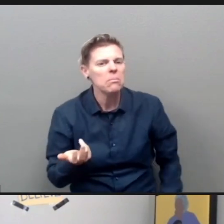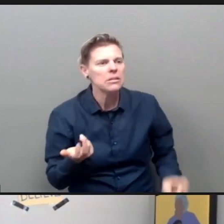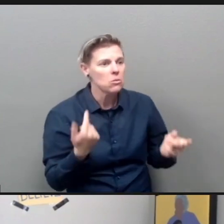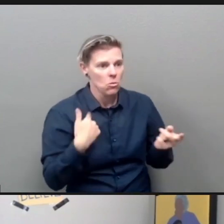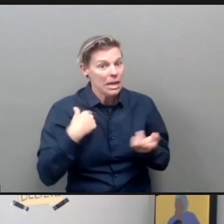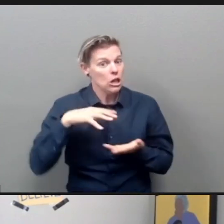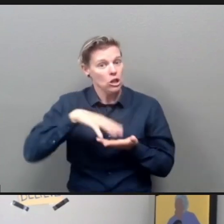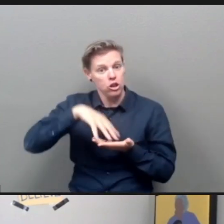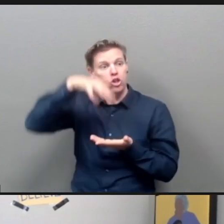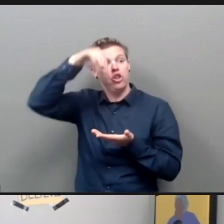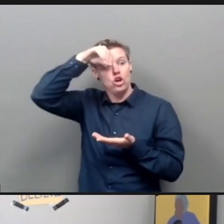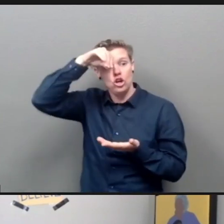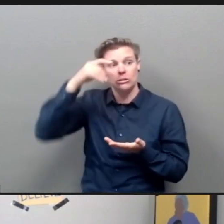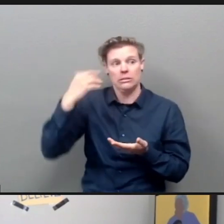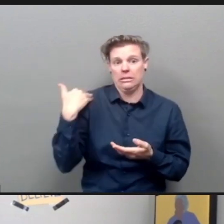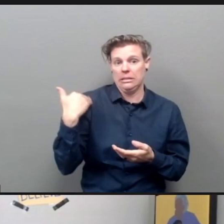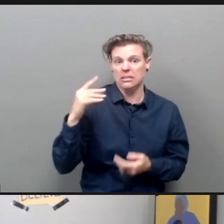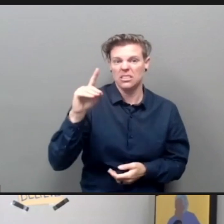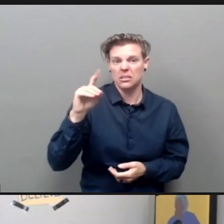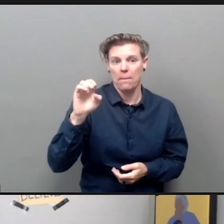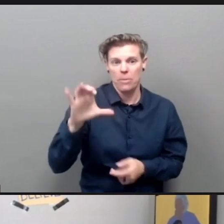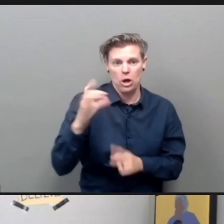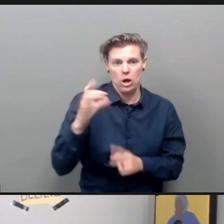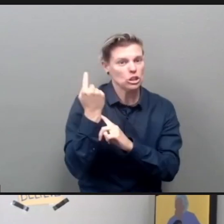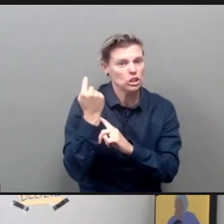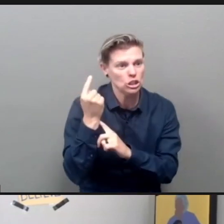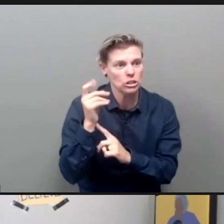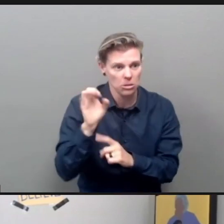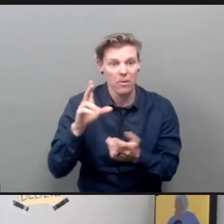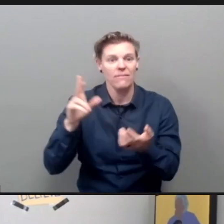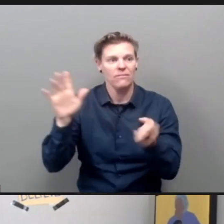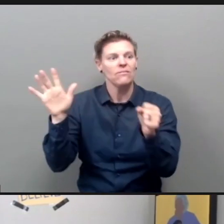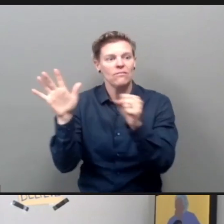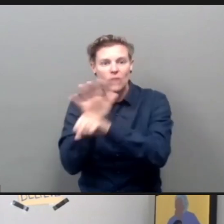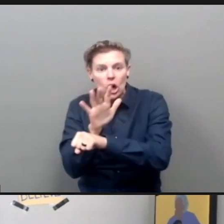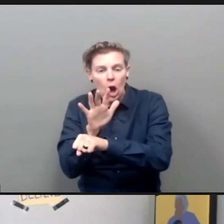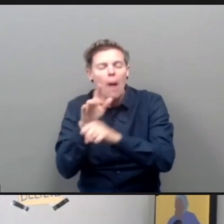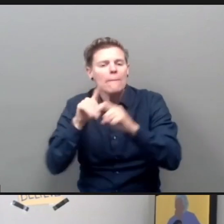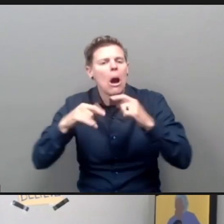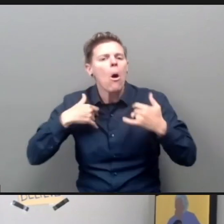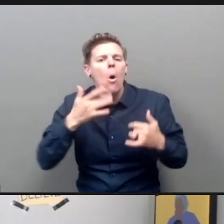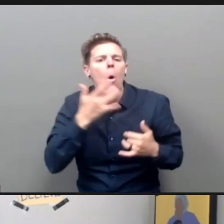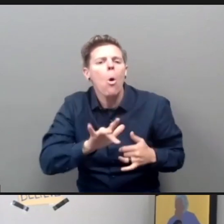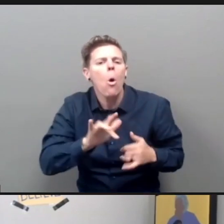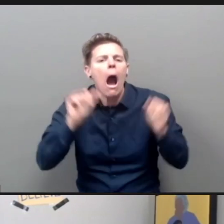could still move people and offload rural hospitals. Now we can't do that. So